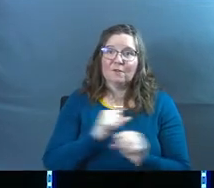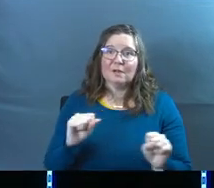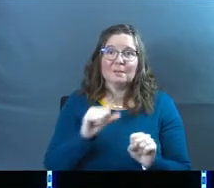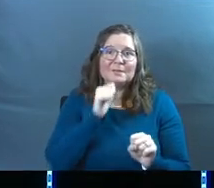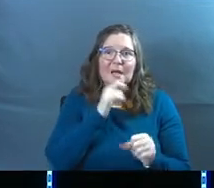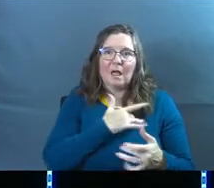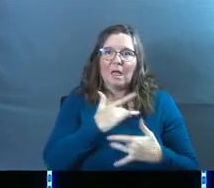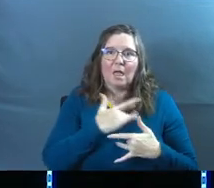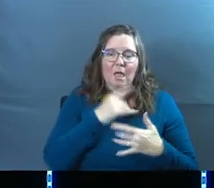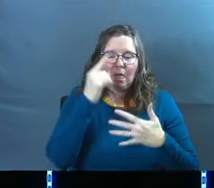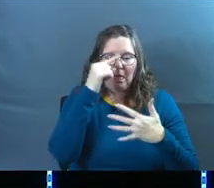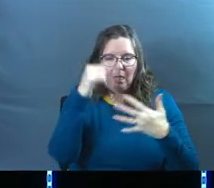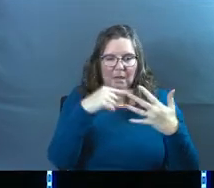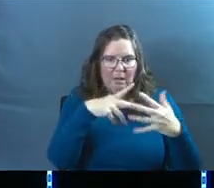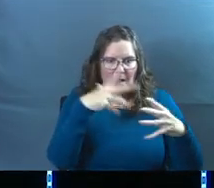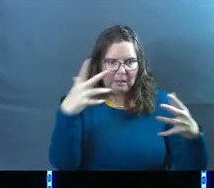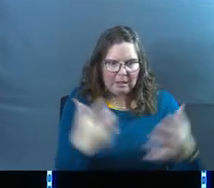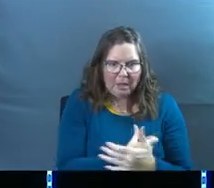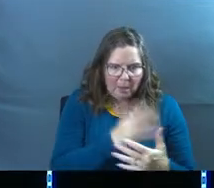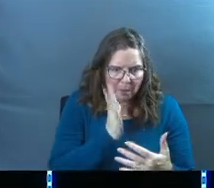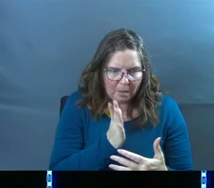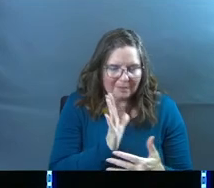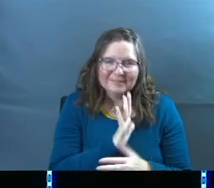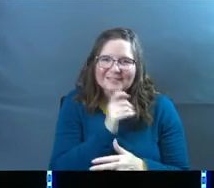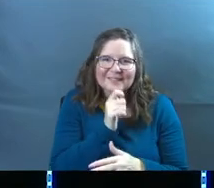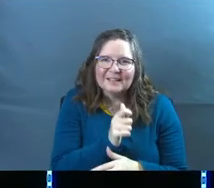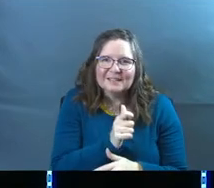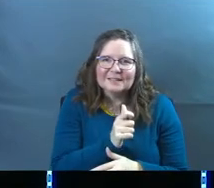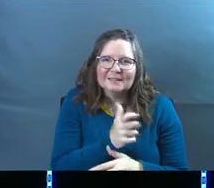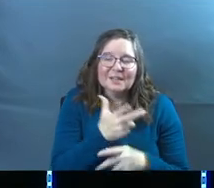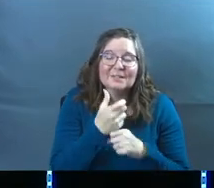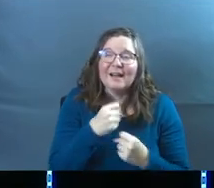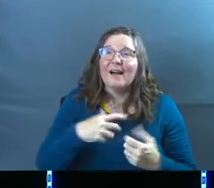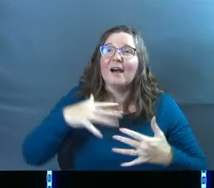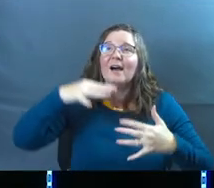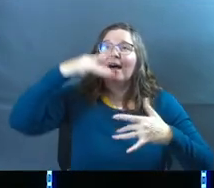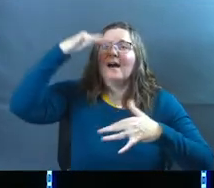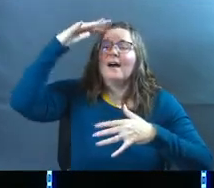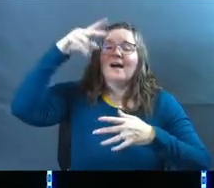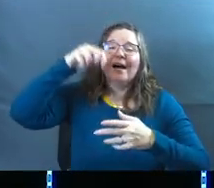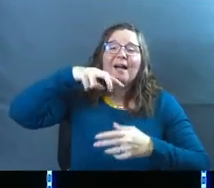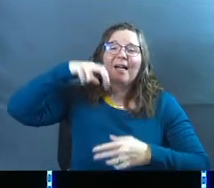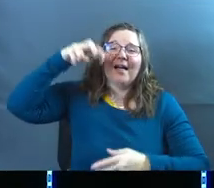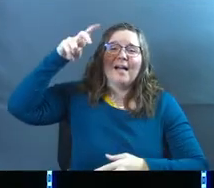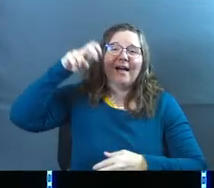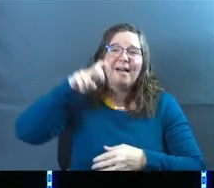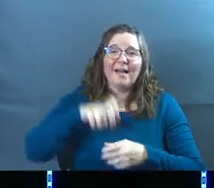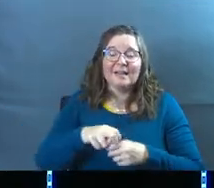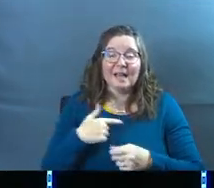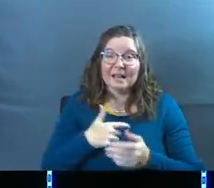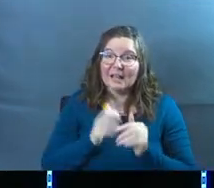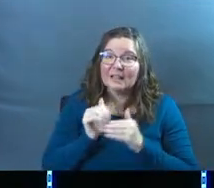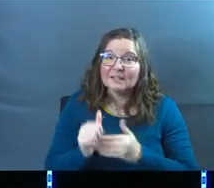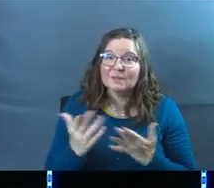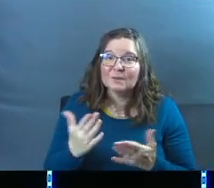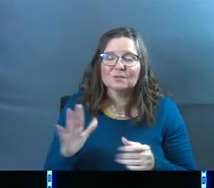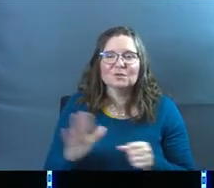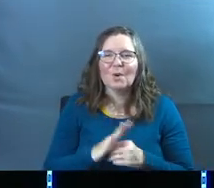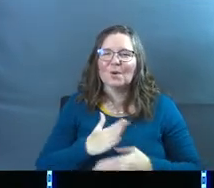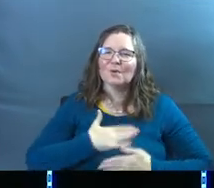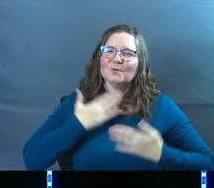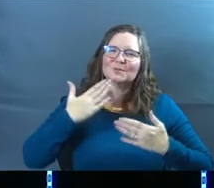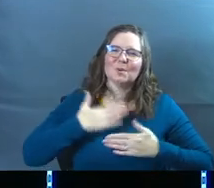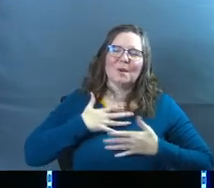to not worry about where am I going to land. It doesn't. Total freedom. And what does the total freedom lead to? Total